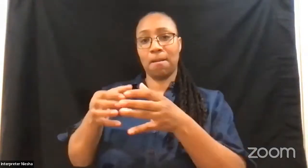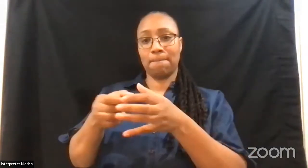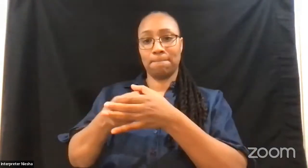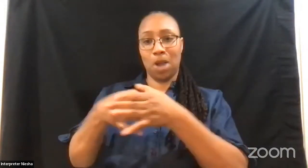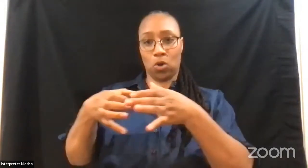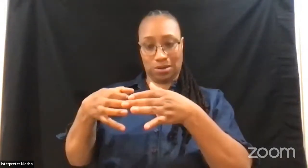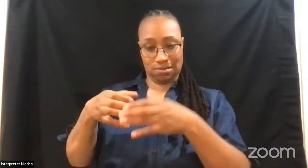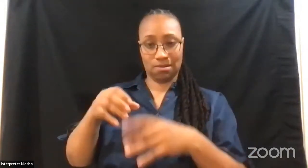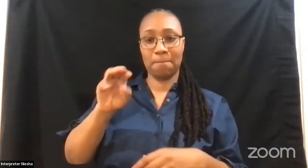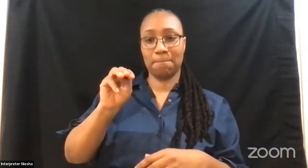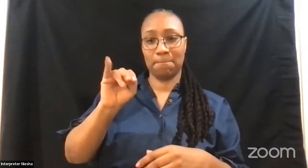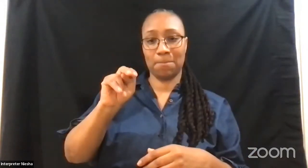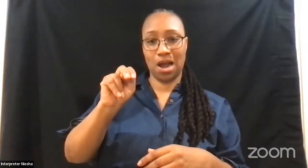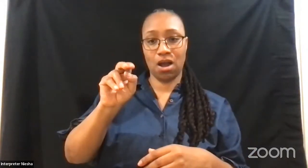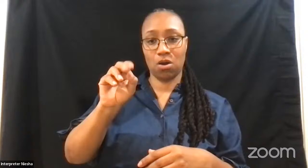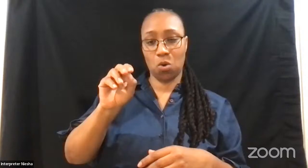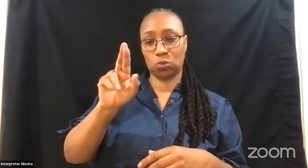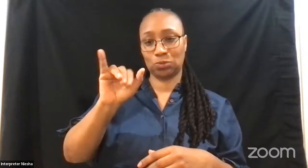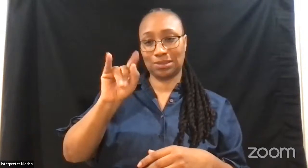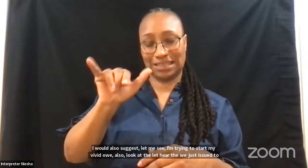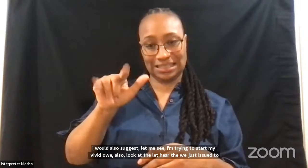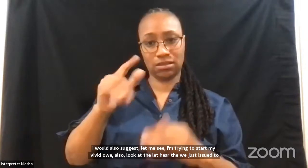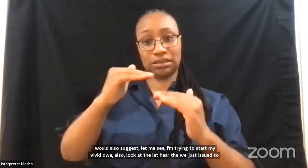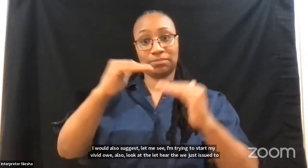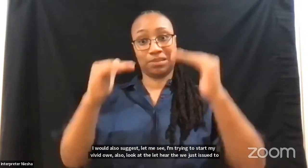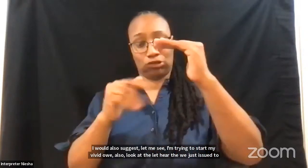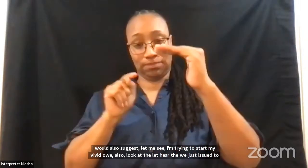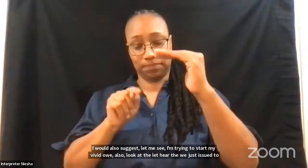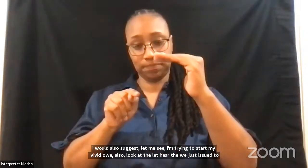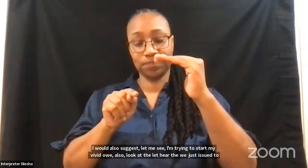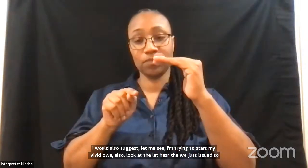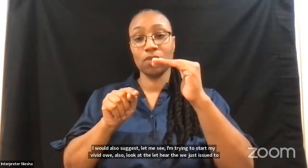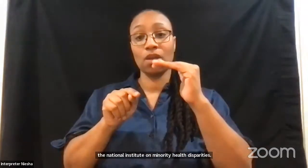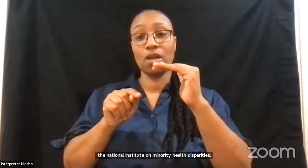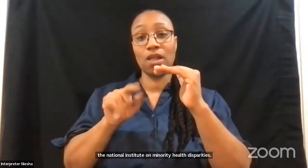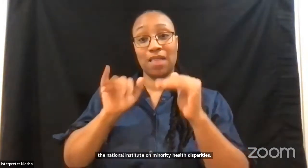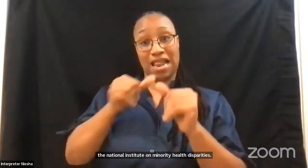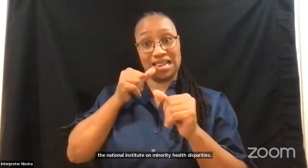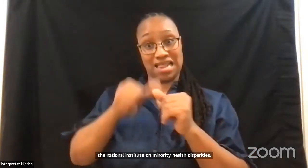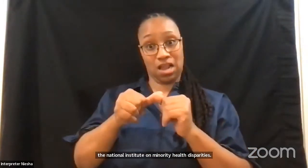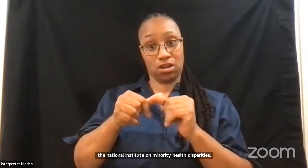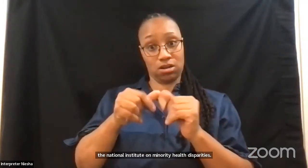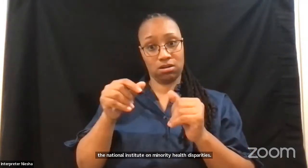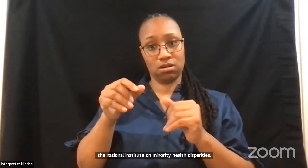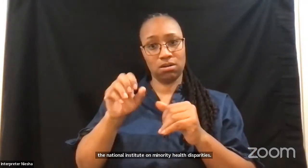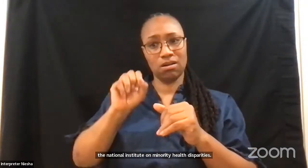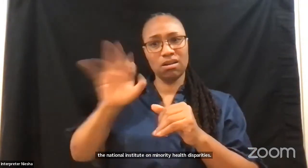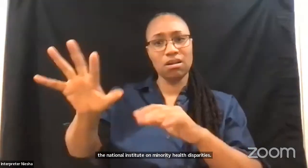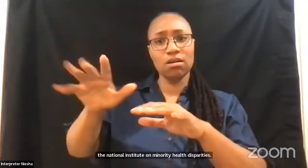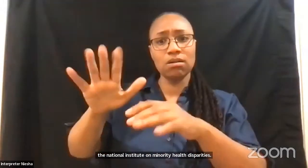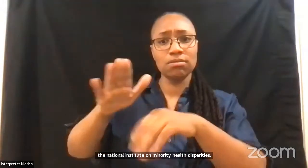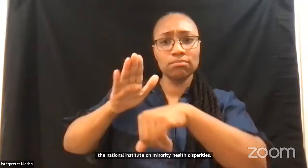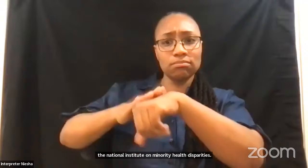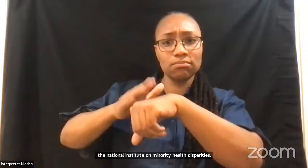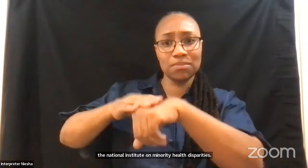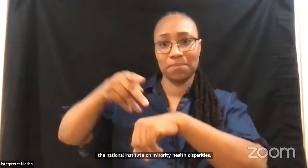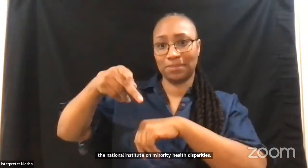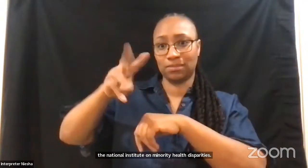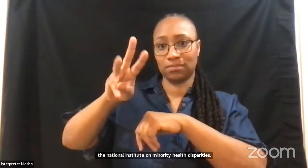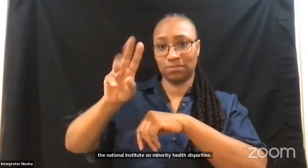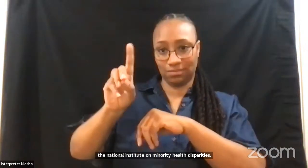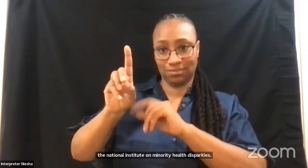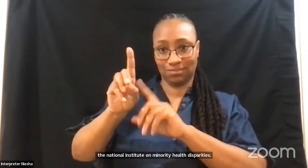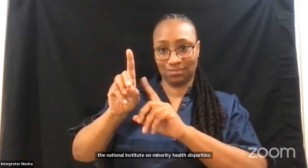where we ask to have people with disabilities be designated as a health disparity population. Much